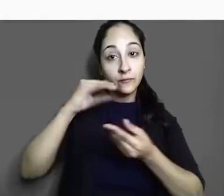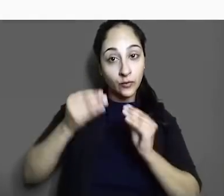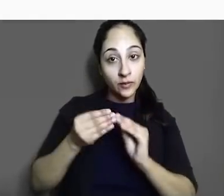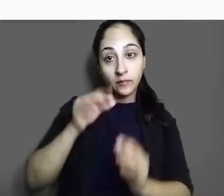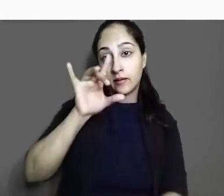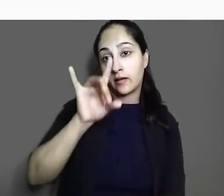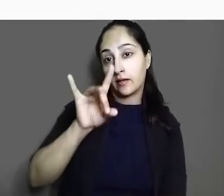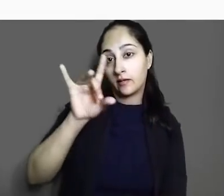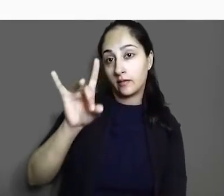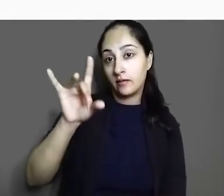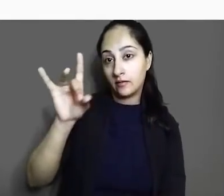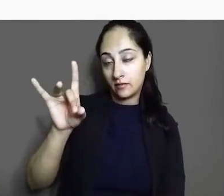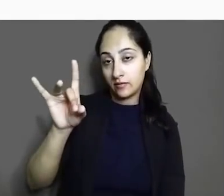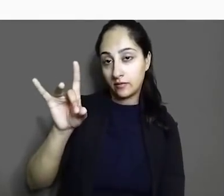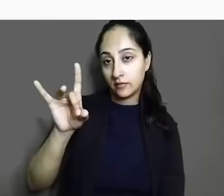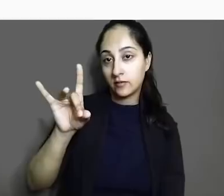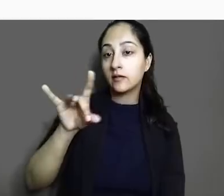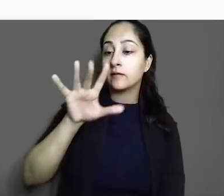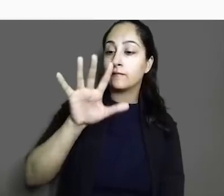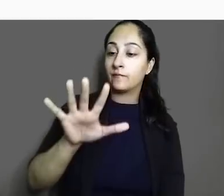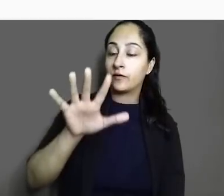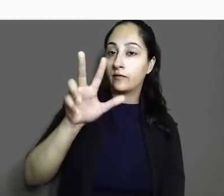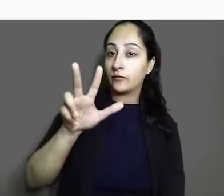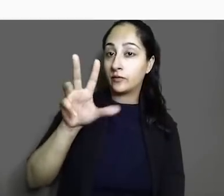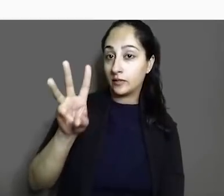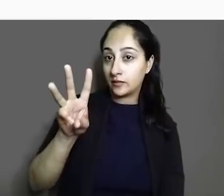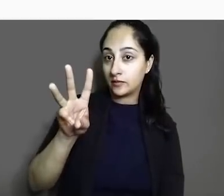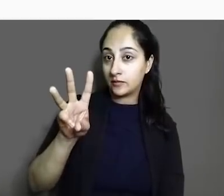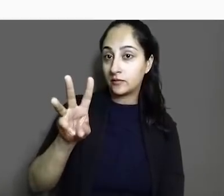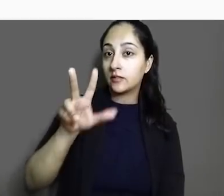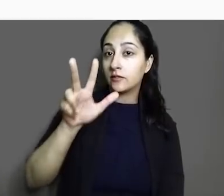the Access Medical line by calling